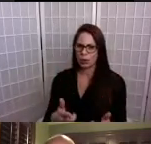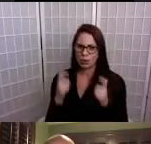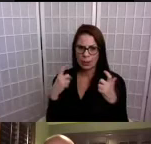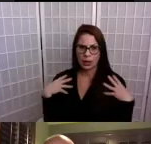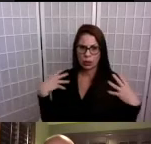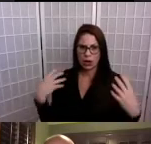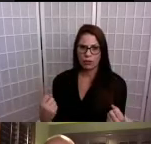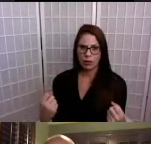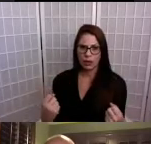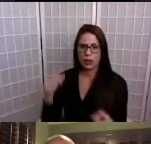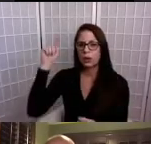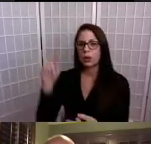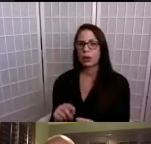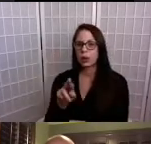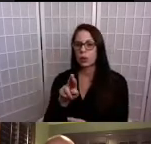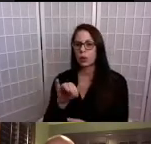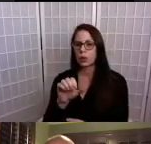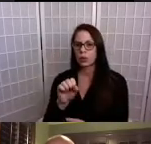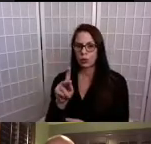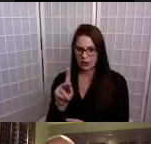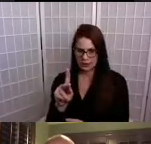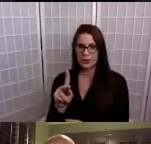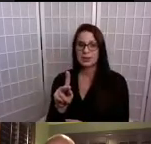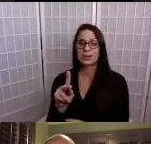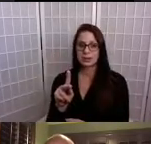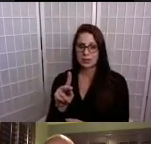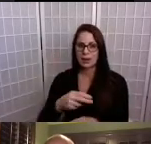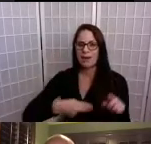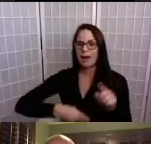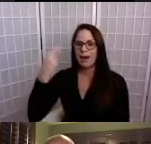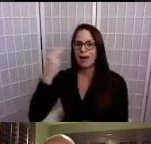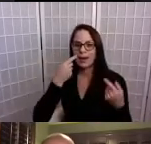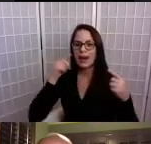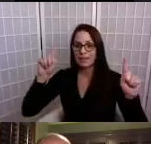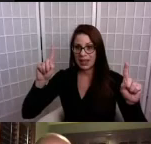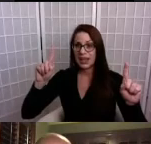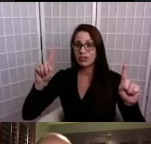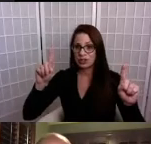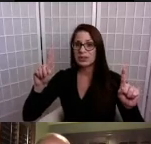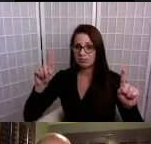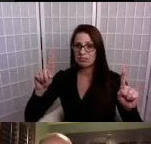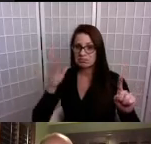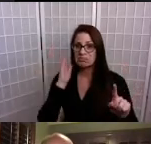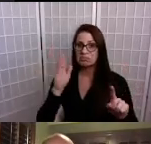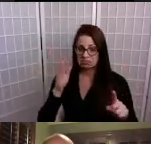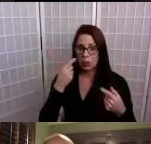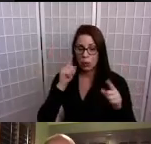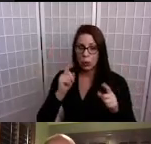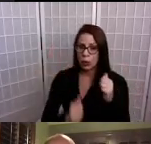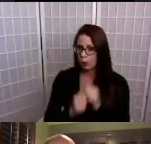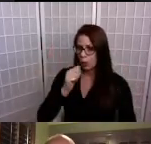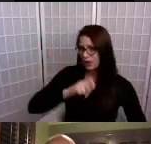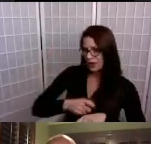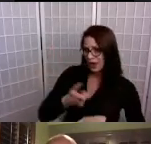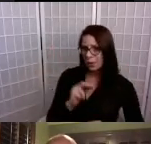It'd be low risk and highly efficacious, meaning it would work most of the time or a lot of the time. So